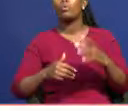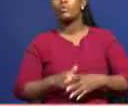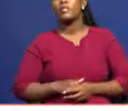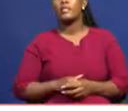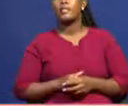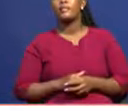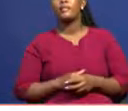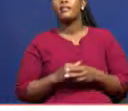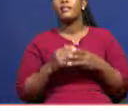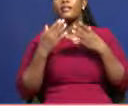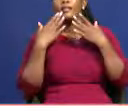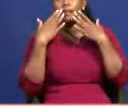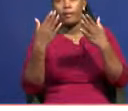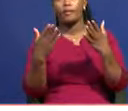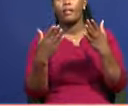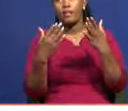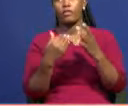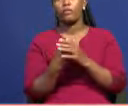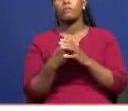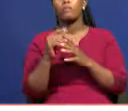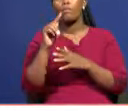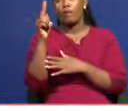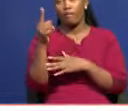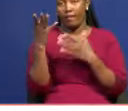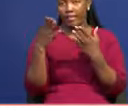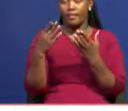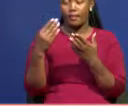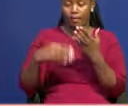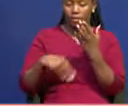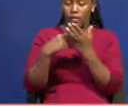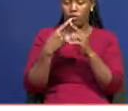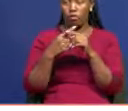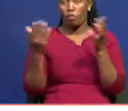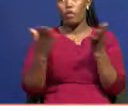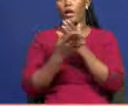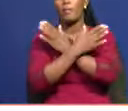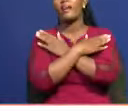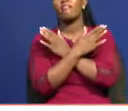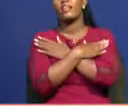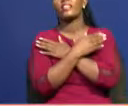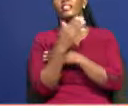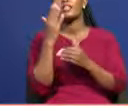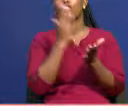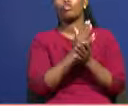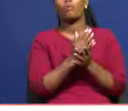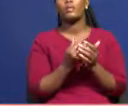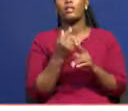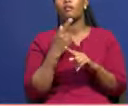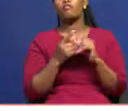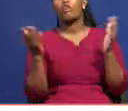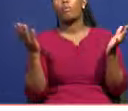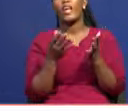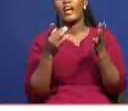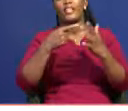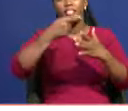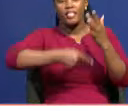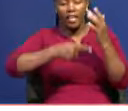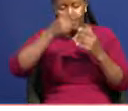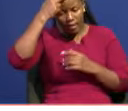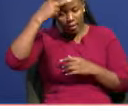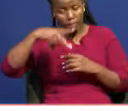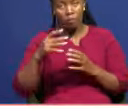Thank you very much, Abdi. Mm-hmm. I want to pick up from where my colleague stopped. Mm-hmm. In the issue of tax policy.